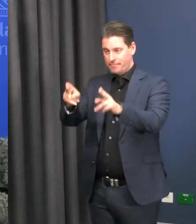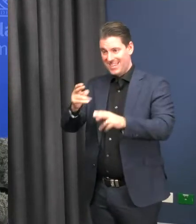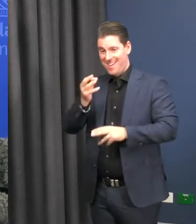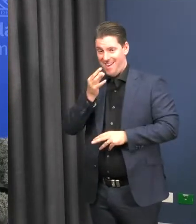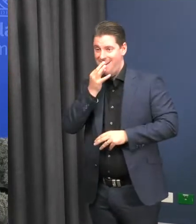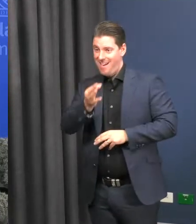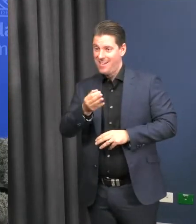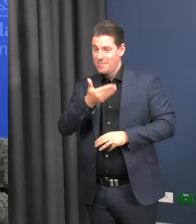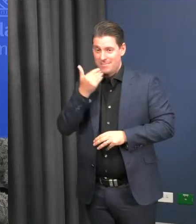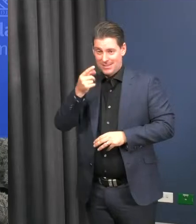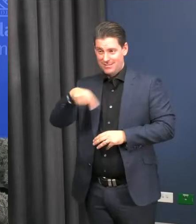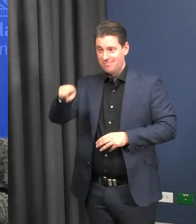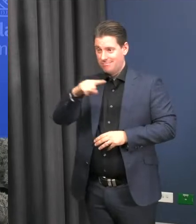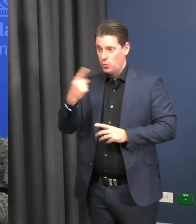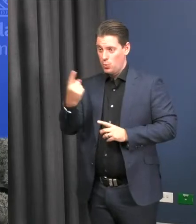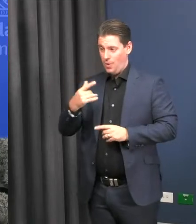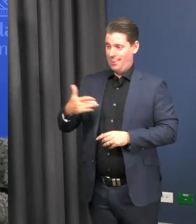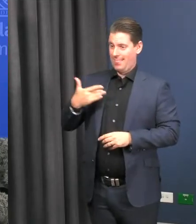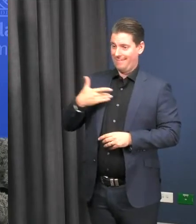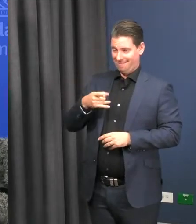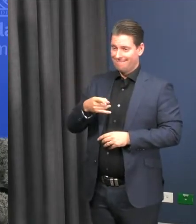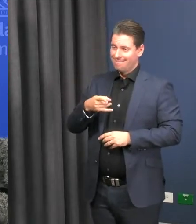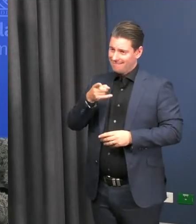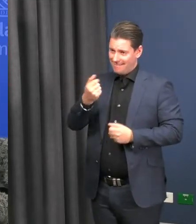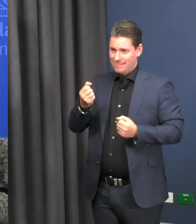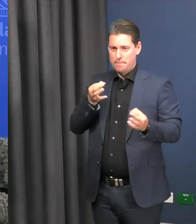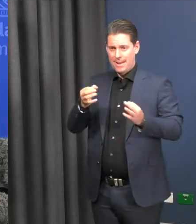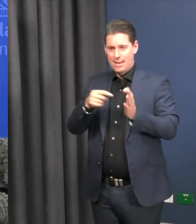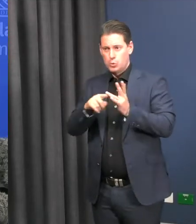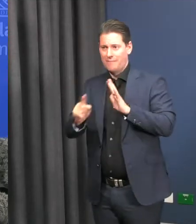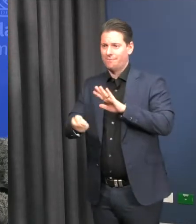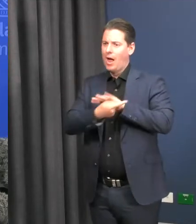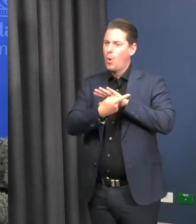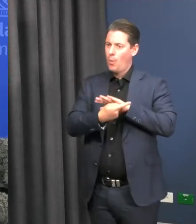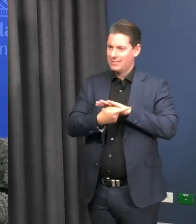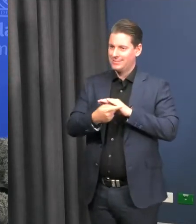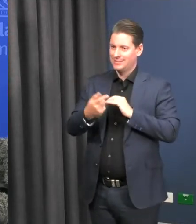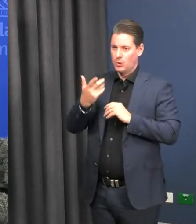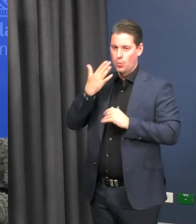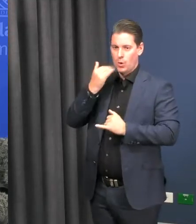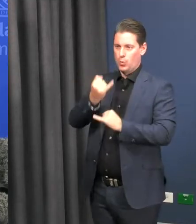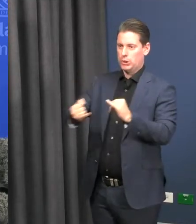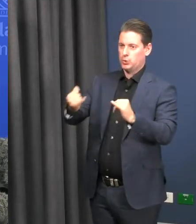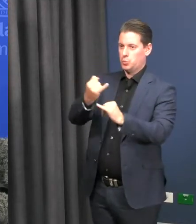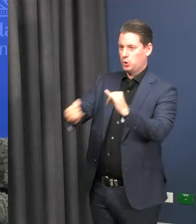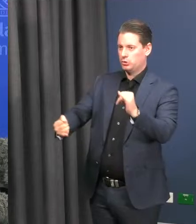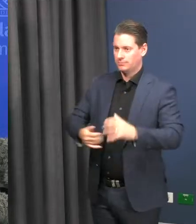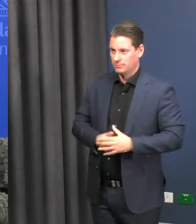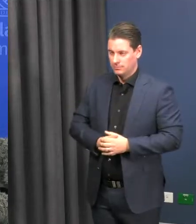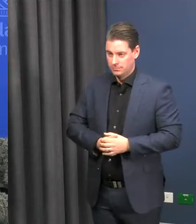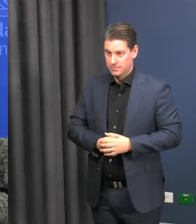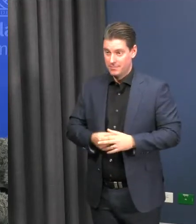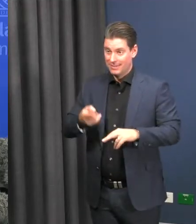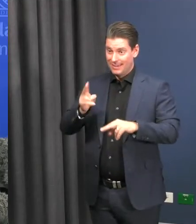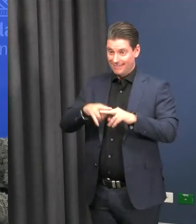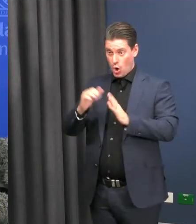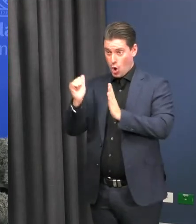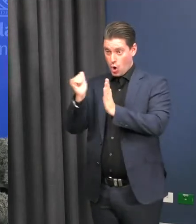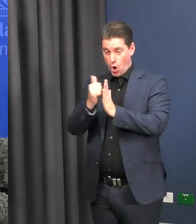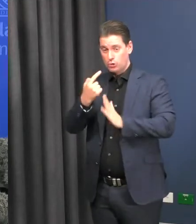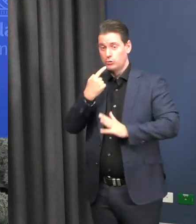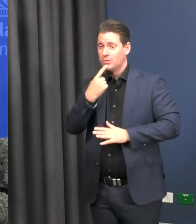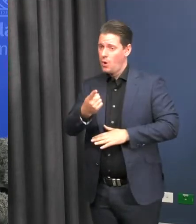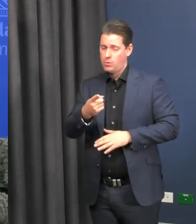those people to ensure that you have an evacuation plan in place. If you're given that advice to leave that